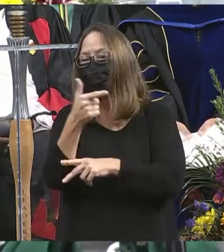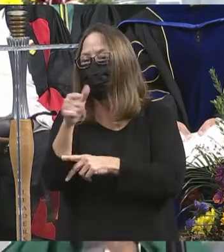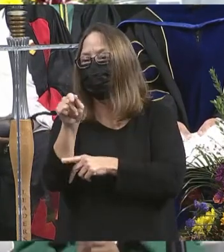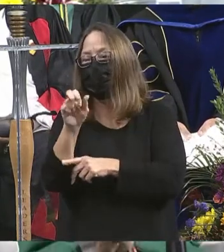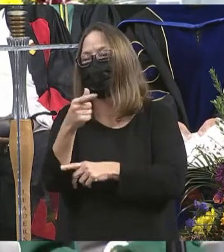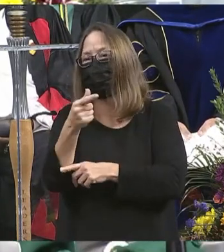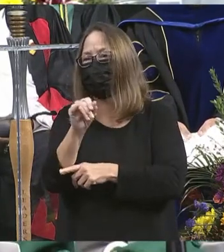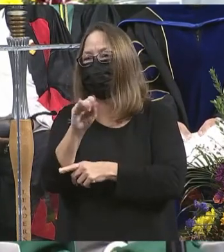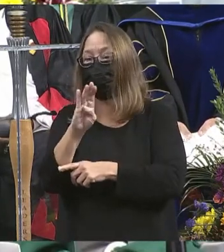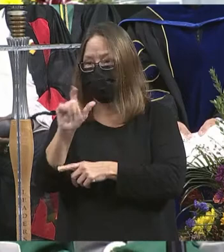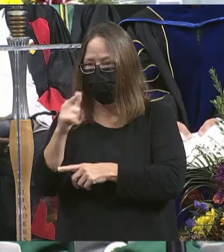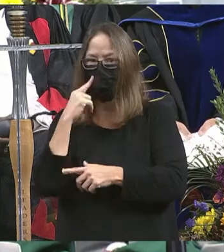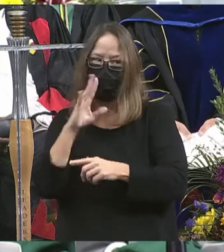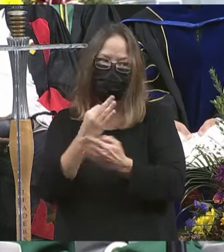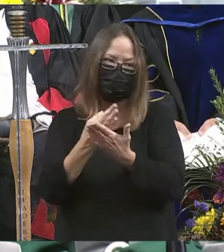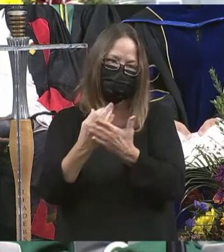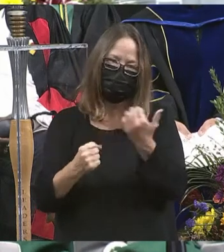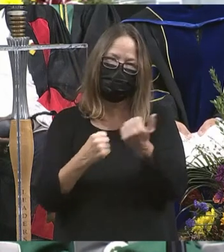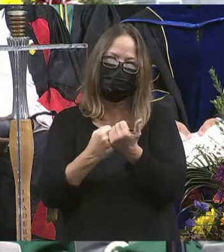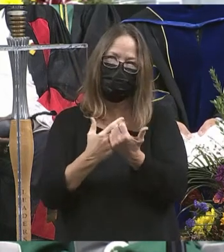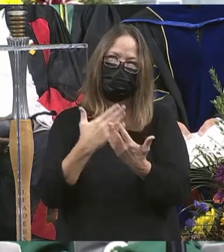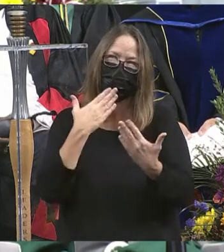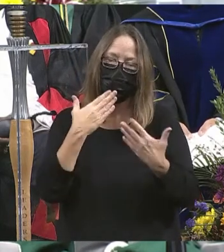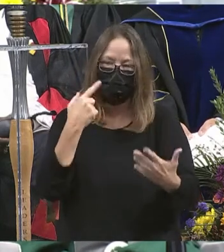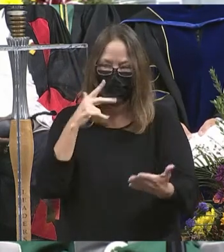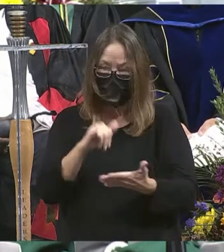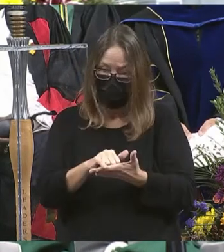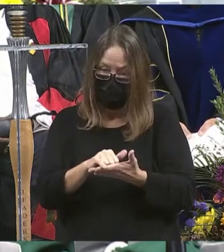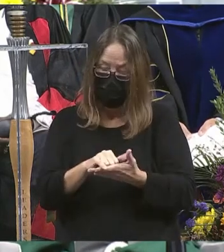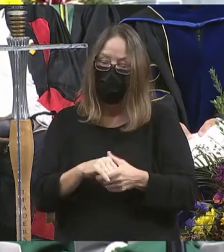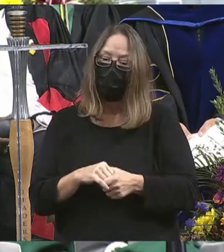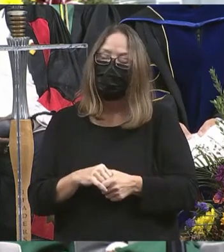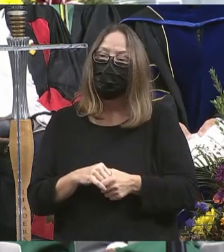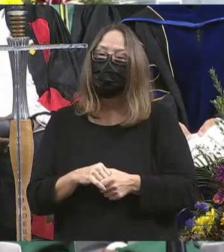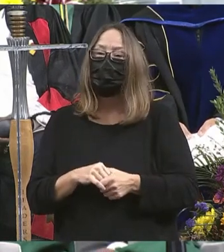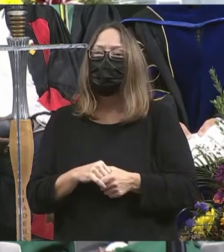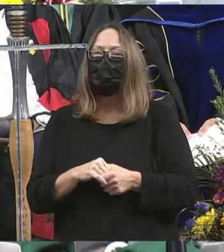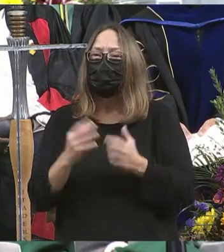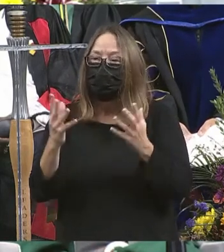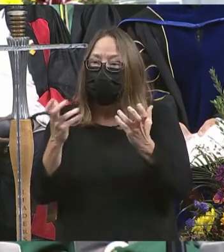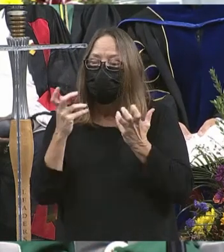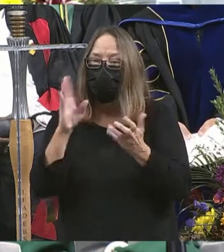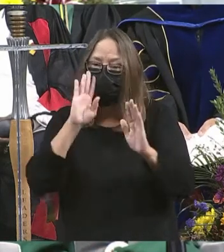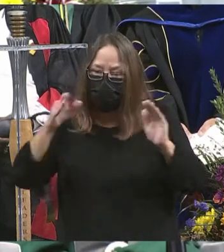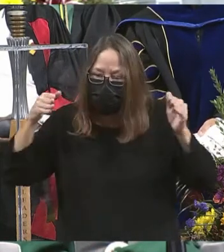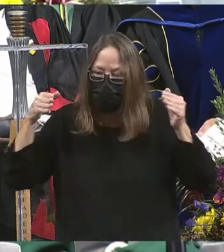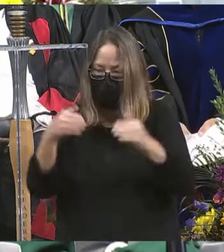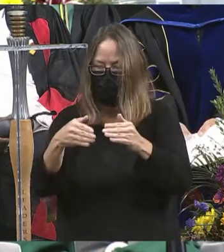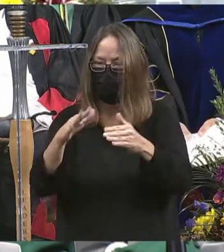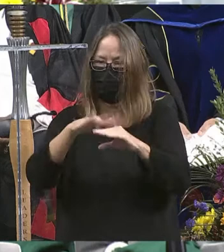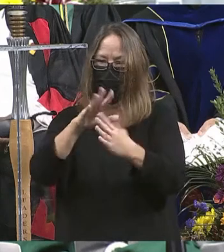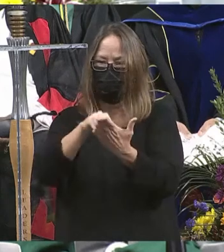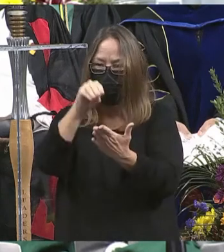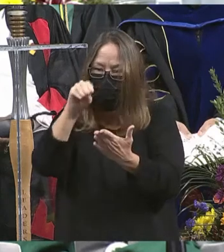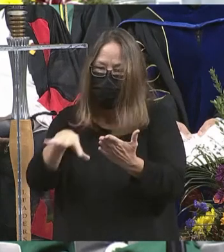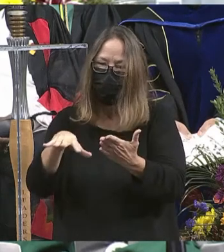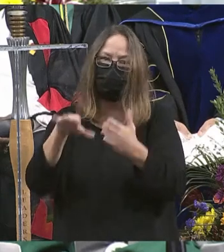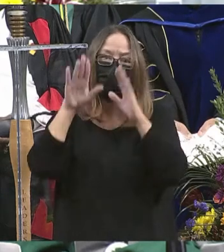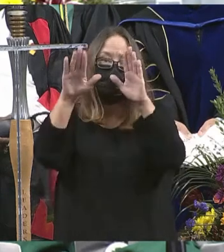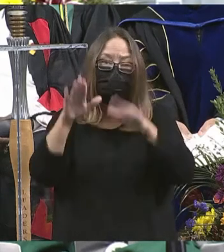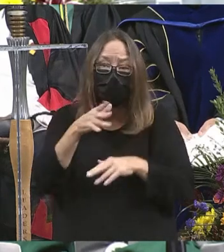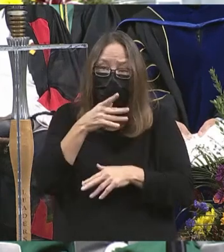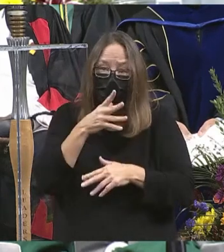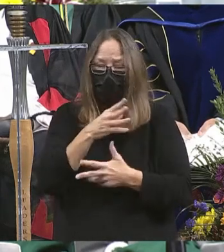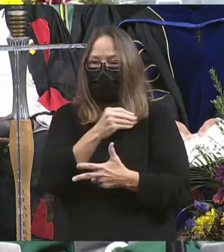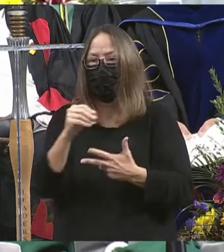financial support, which I am so grateful for. But I wanted to solely focus on being a student, being a great mother